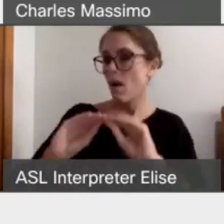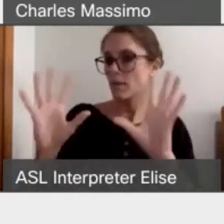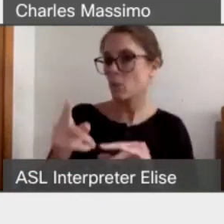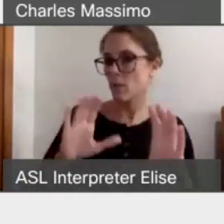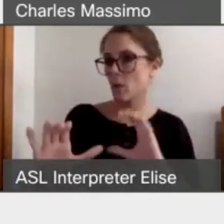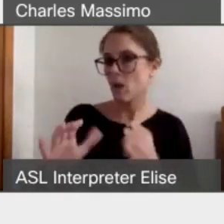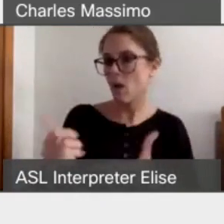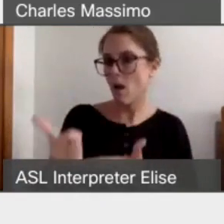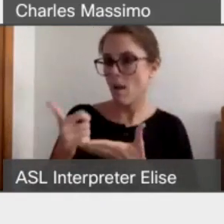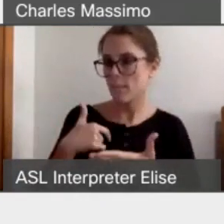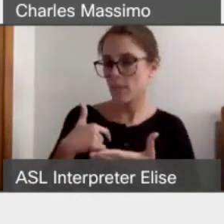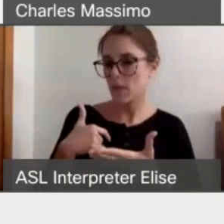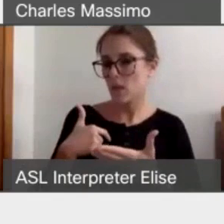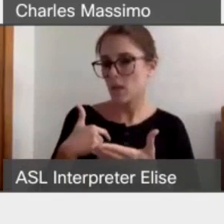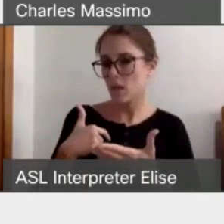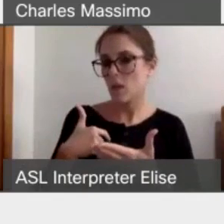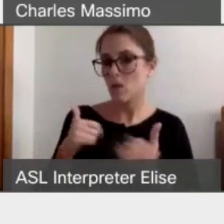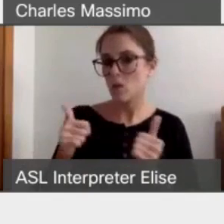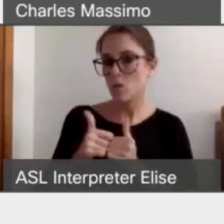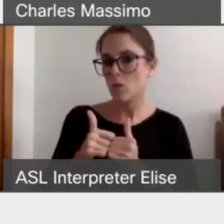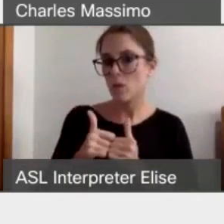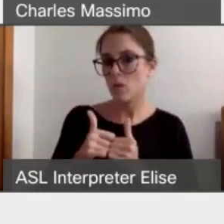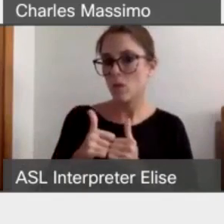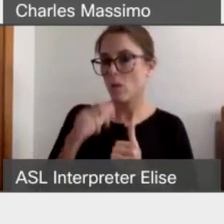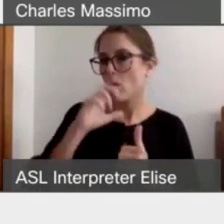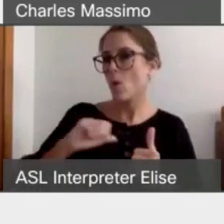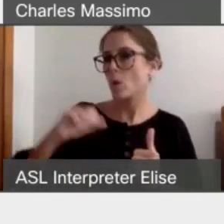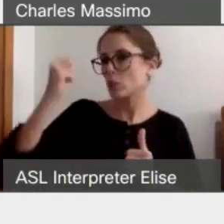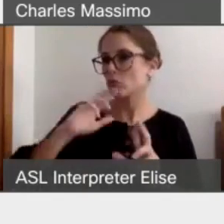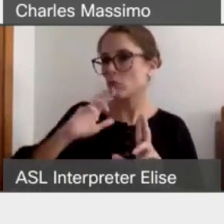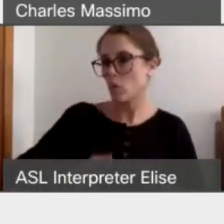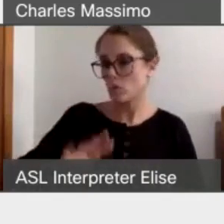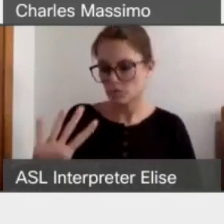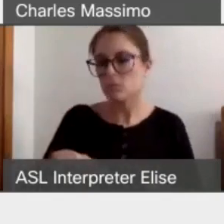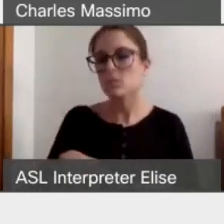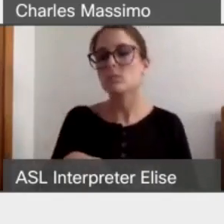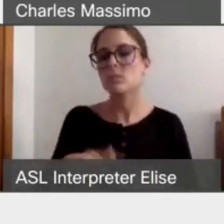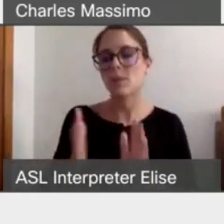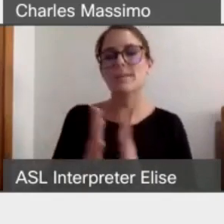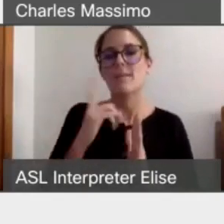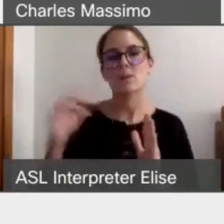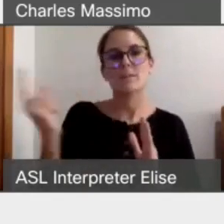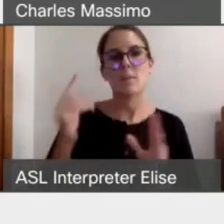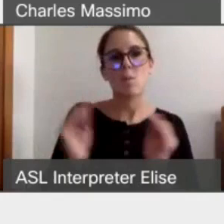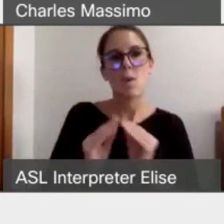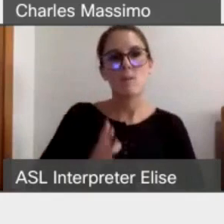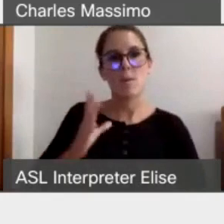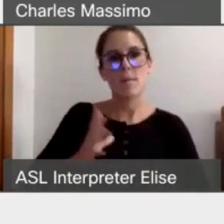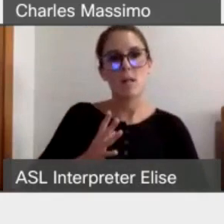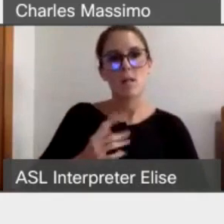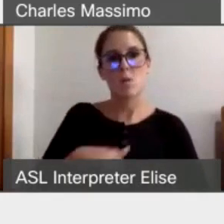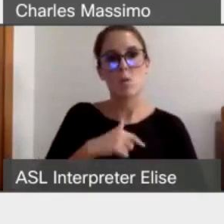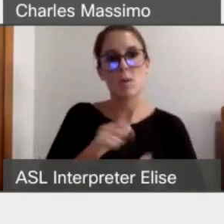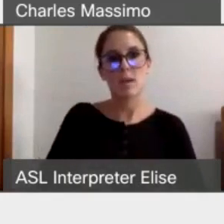and helped me back, get one of the older reports, right? I guess I'm asking for something more formally so that we can send